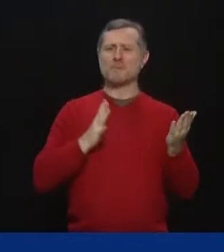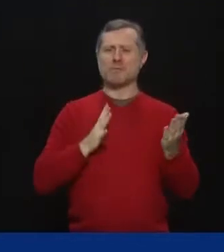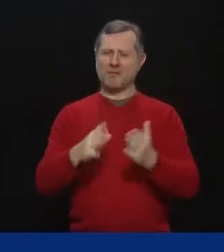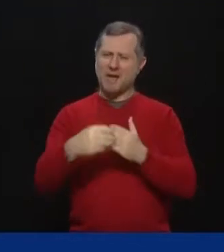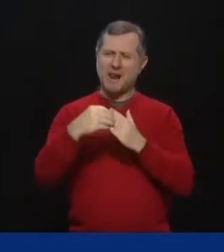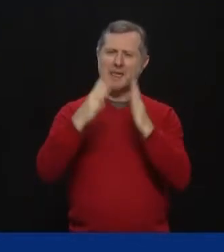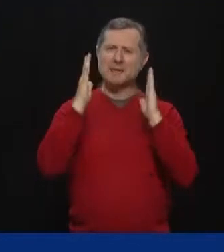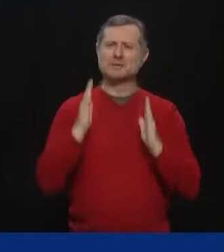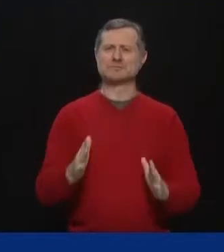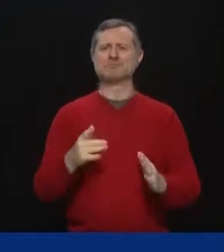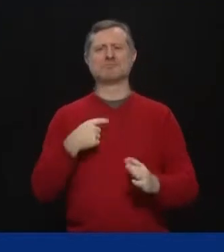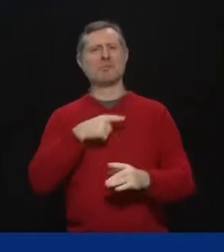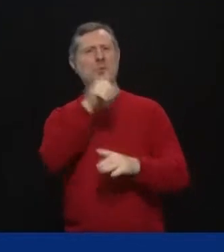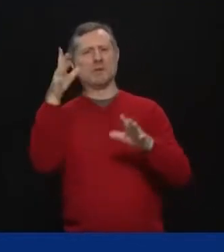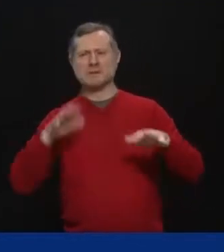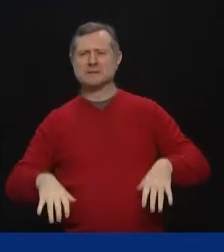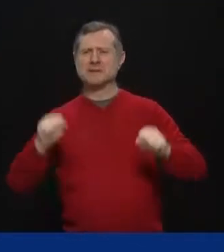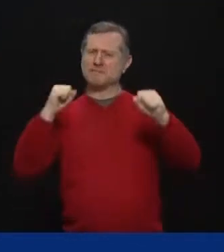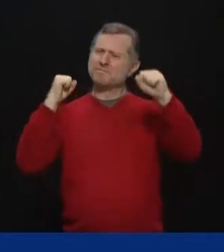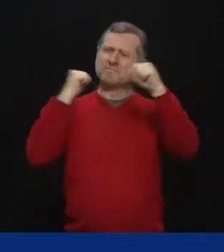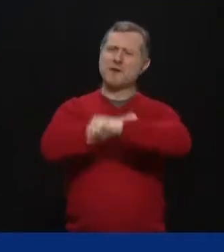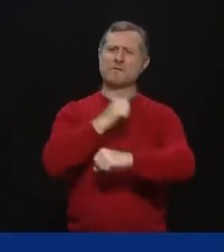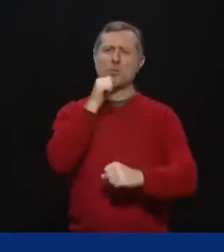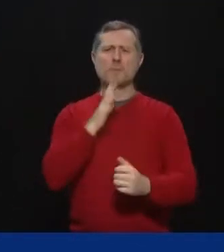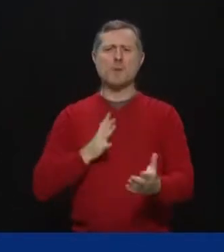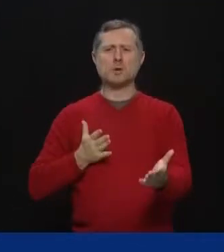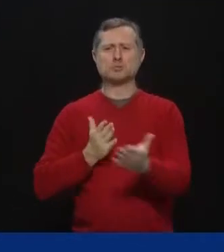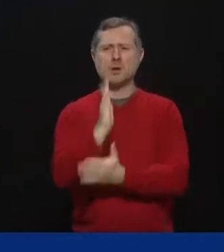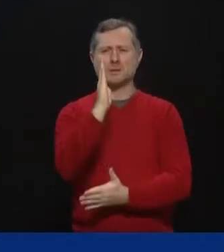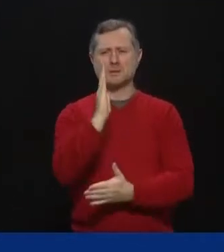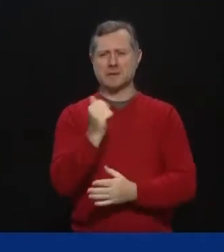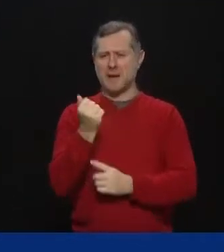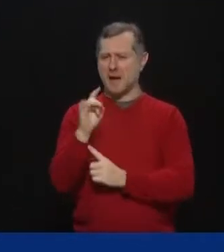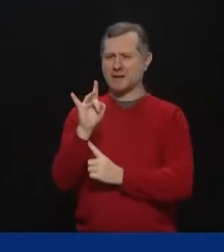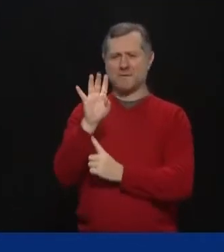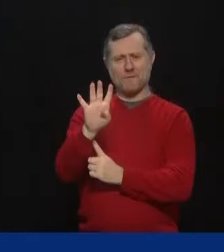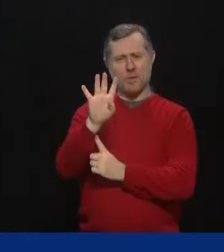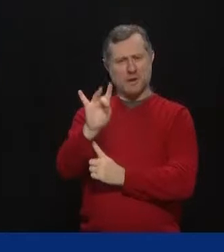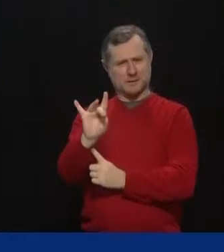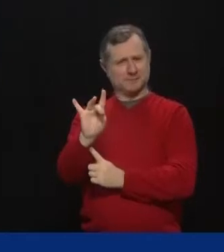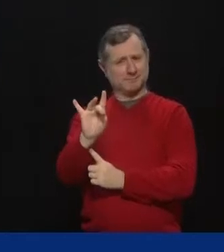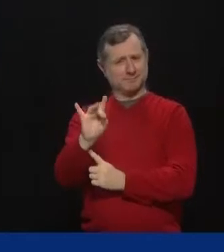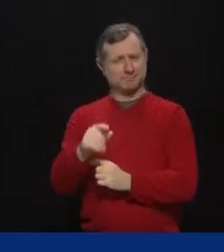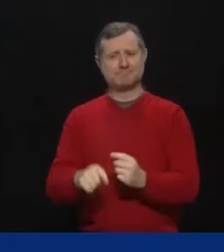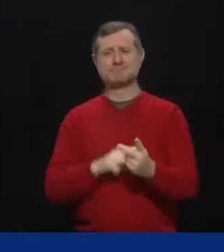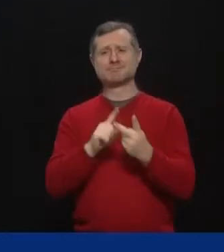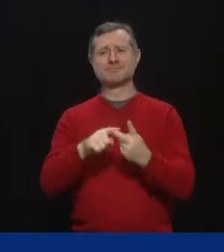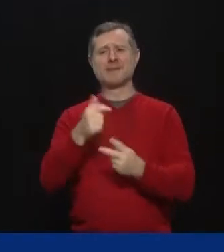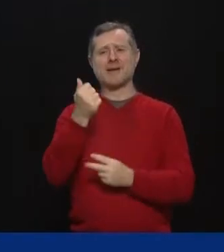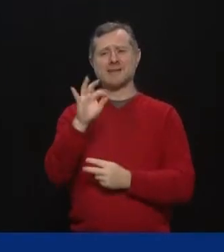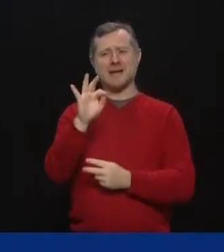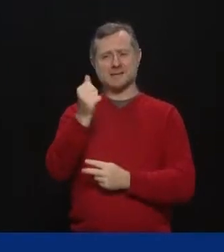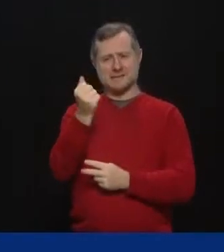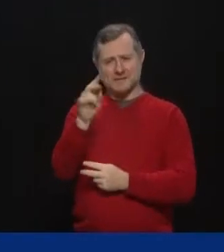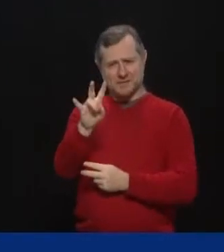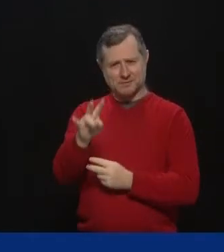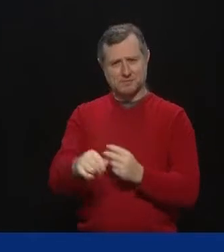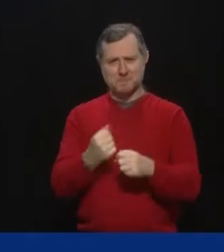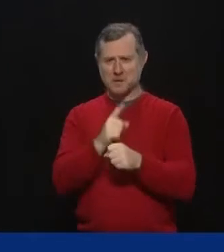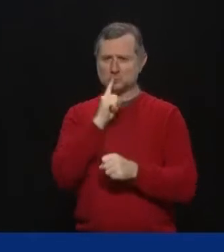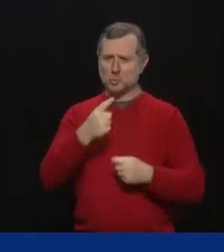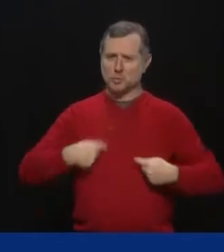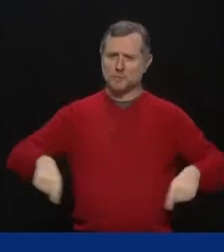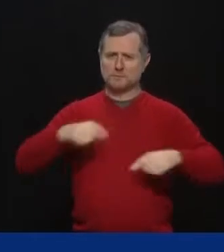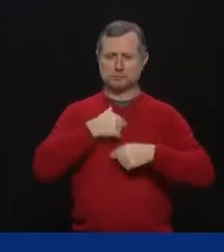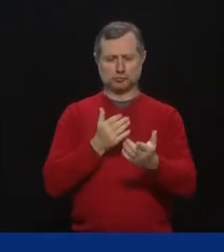to undertake to fight for women's rights back in 1848 and in 1917 to make sure that we had the right to vote